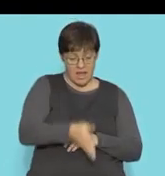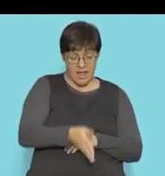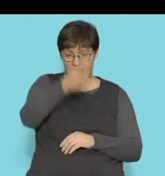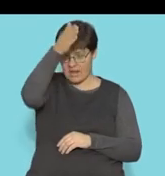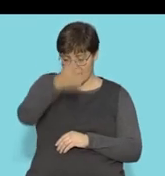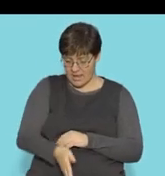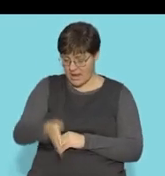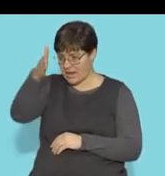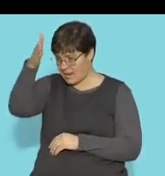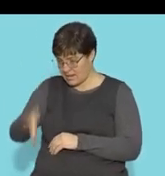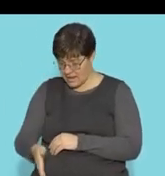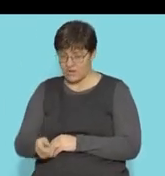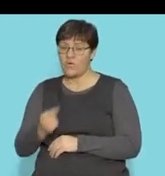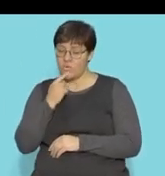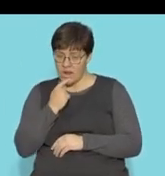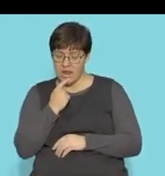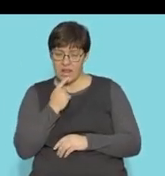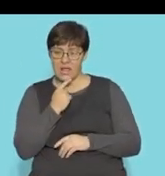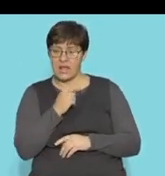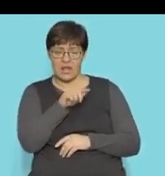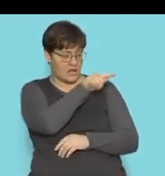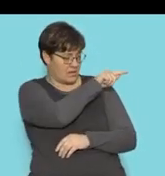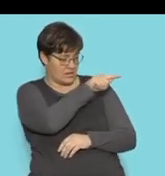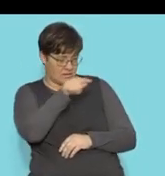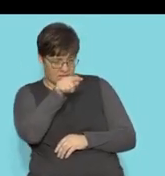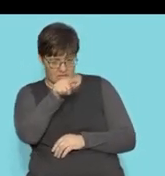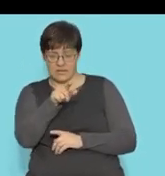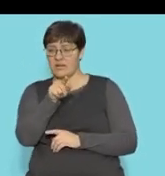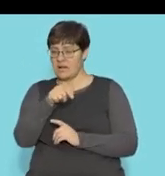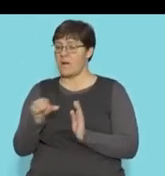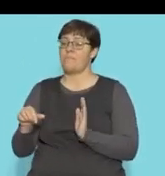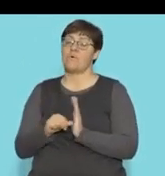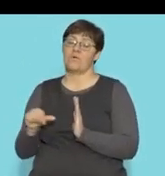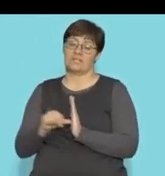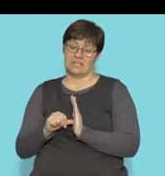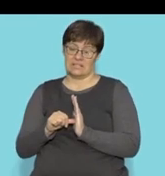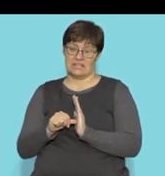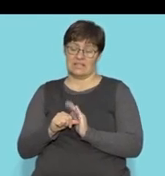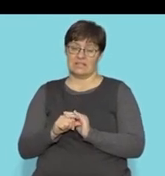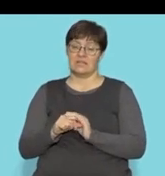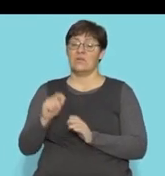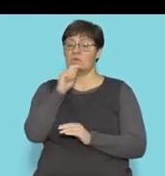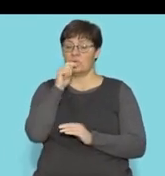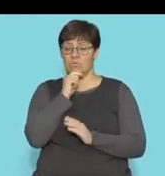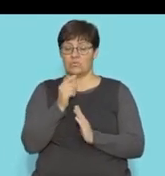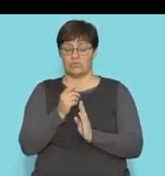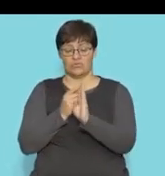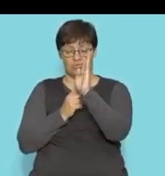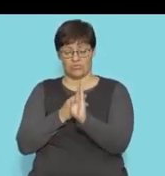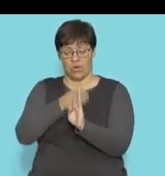lines, we will read across, and this is essential that you use a